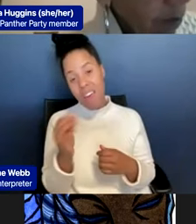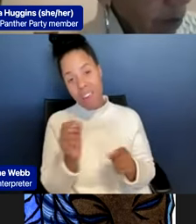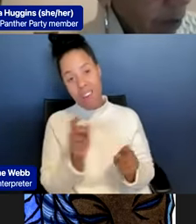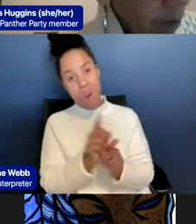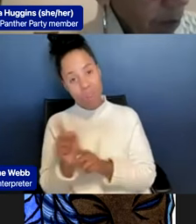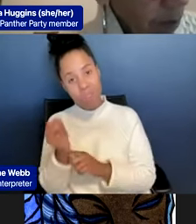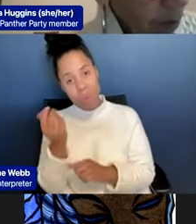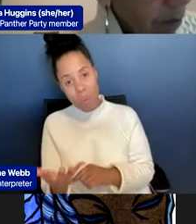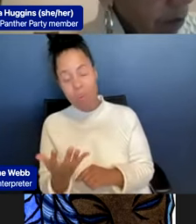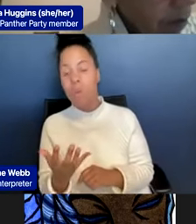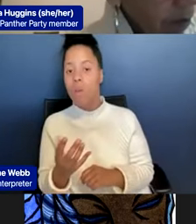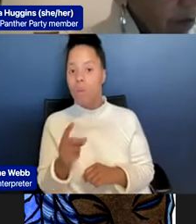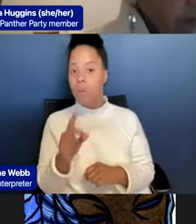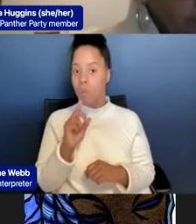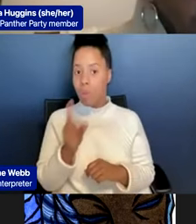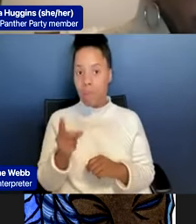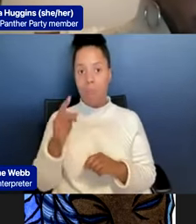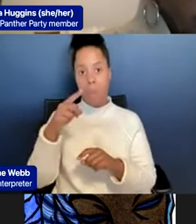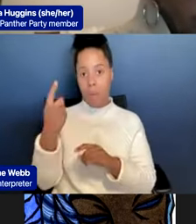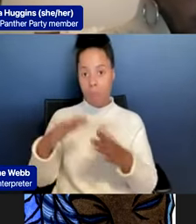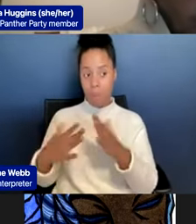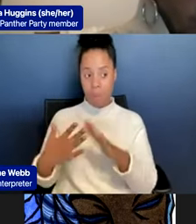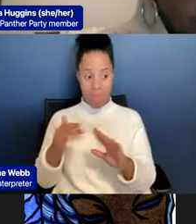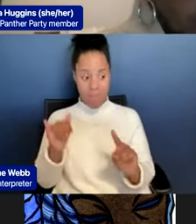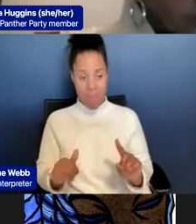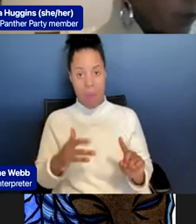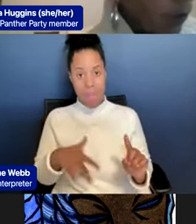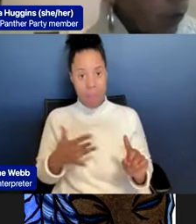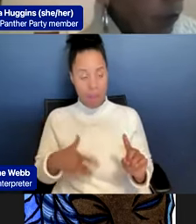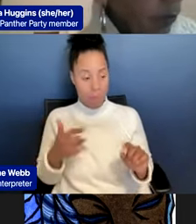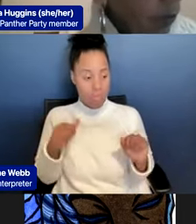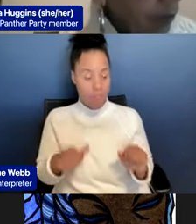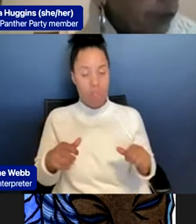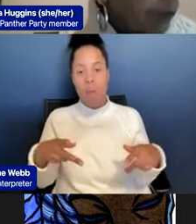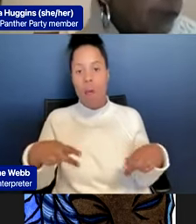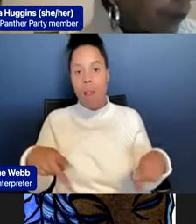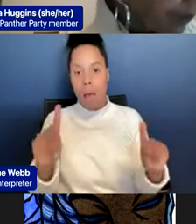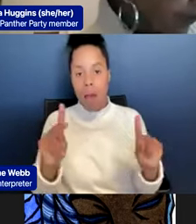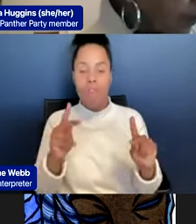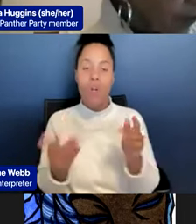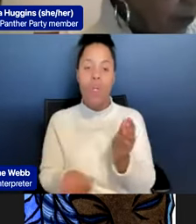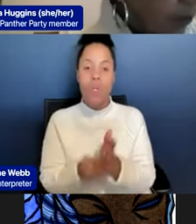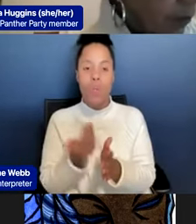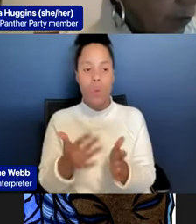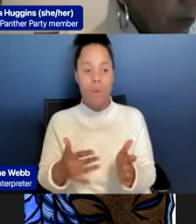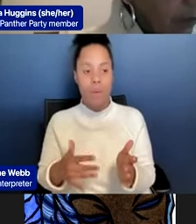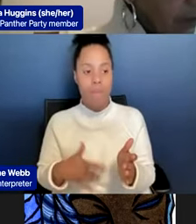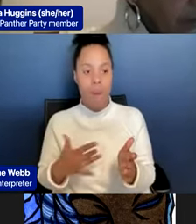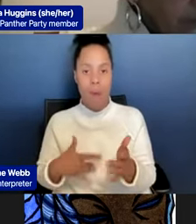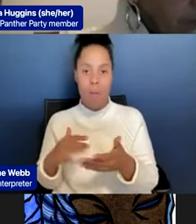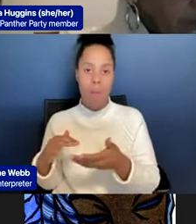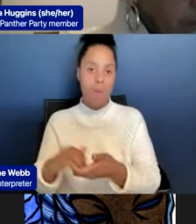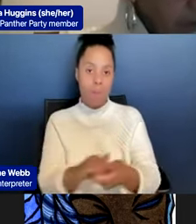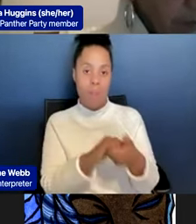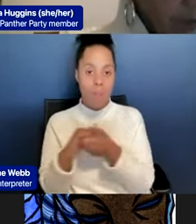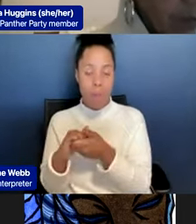Black community, that potential allowed for a new type of solidarity, not only on a national front, but also